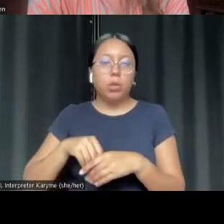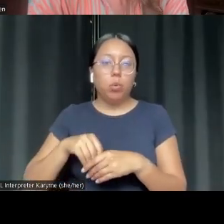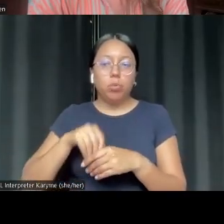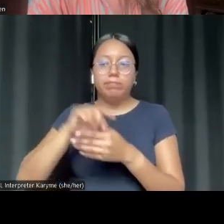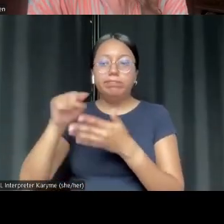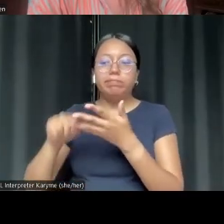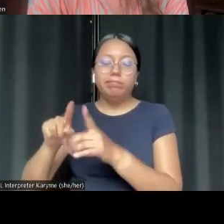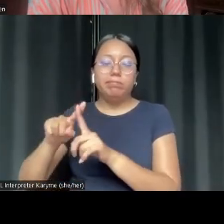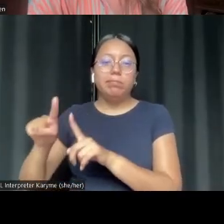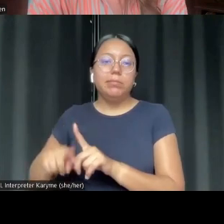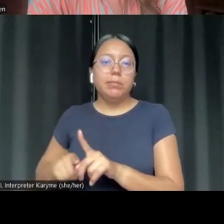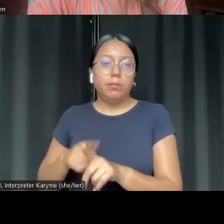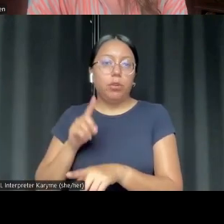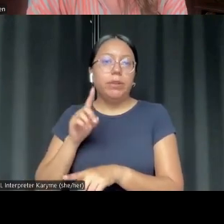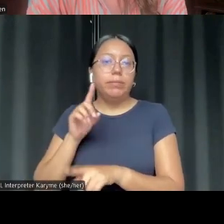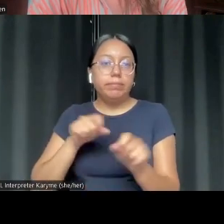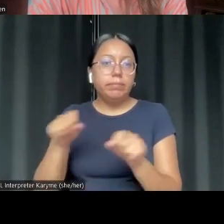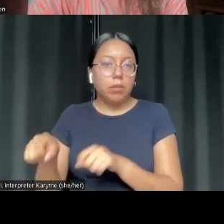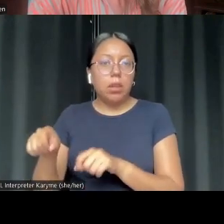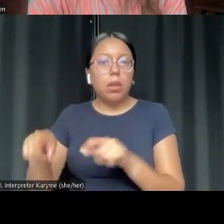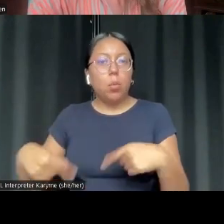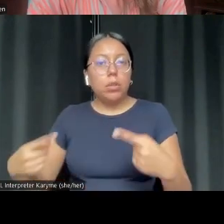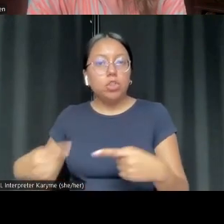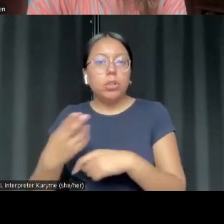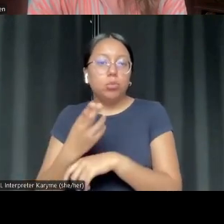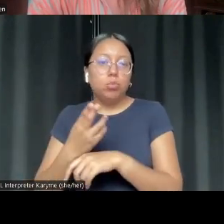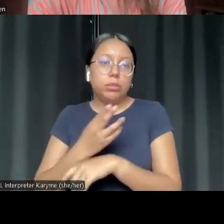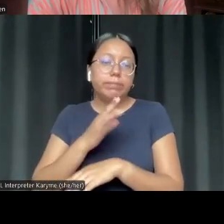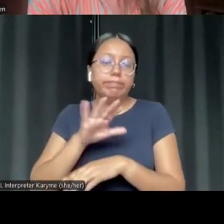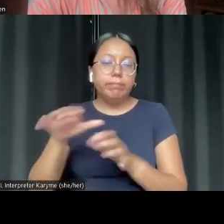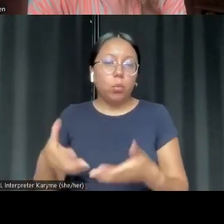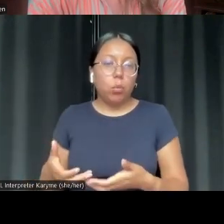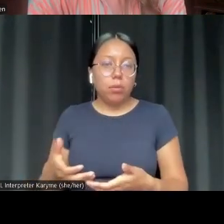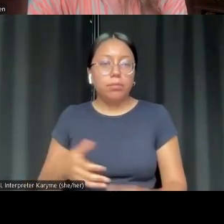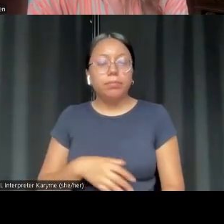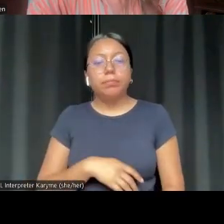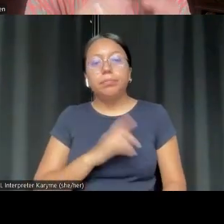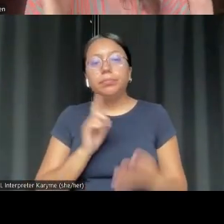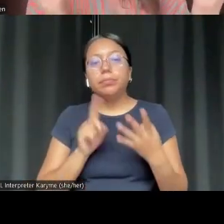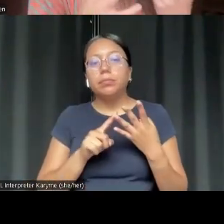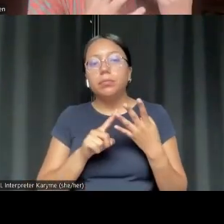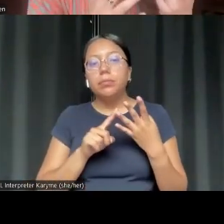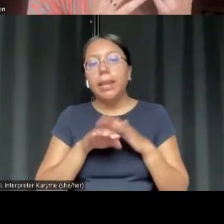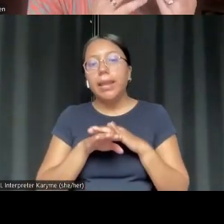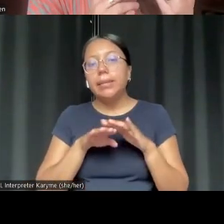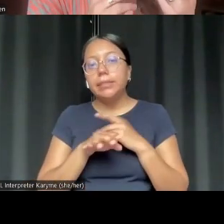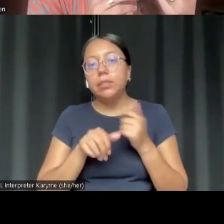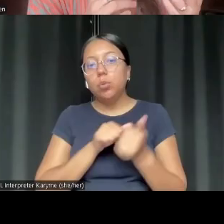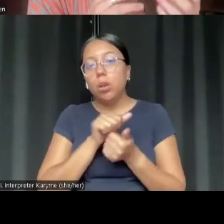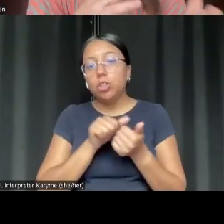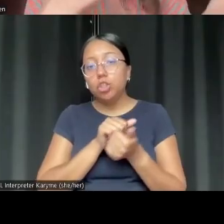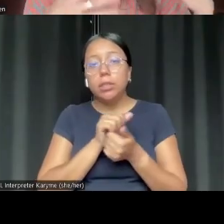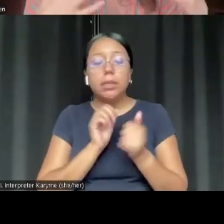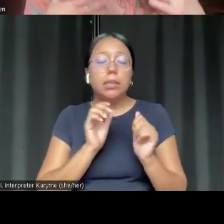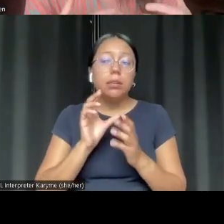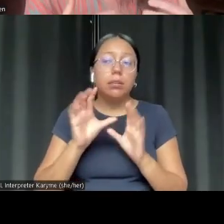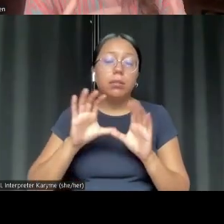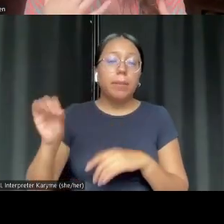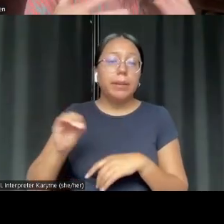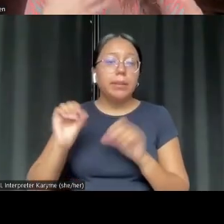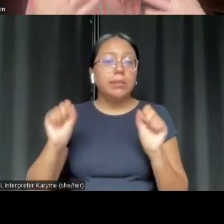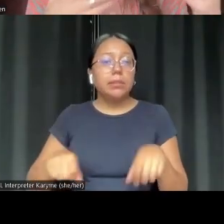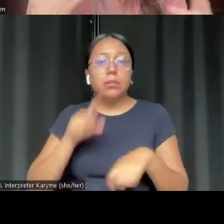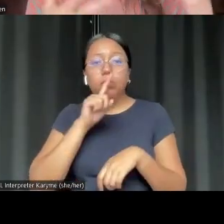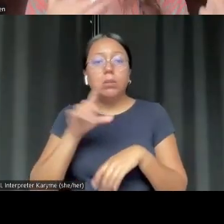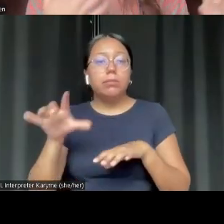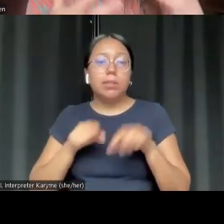people who said this is access washing. It makes it so easy for companies and others to adopt a sign and a symbol and then fail to back it